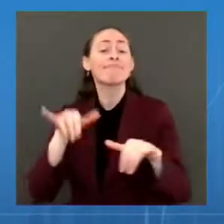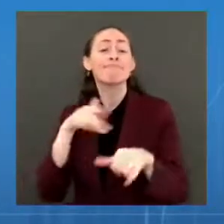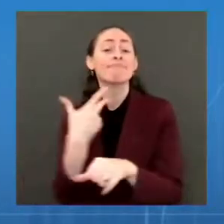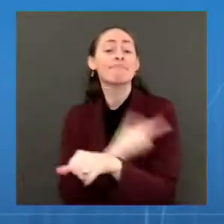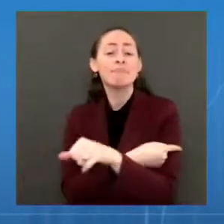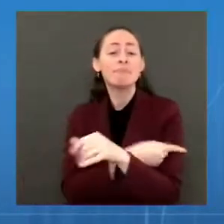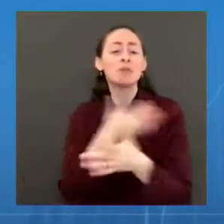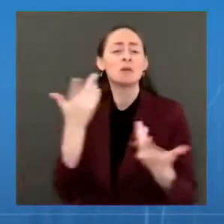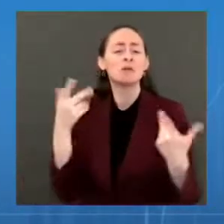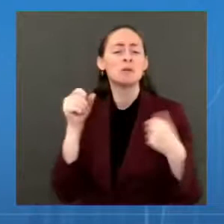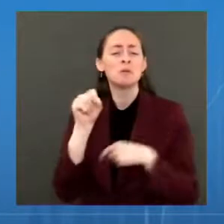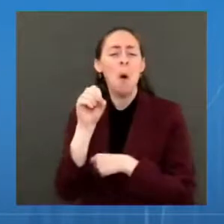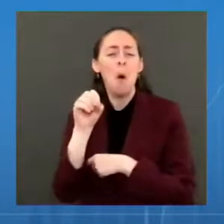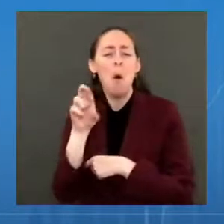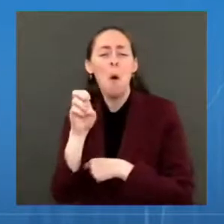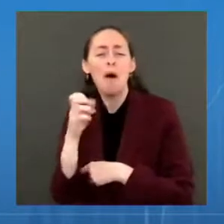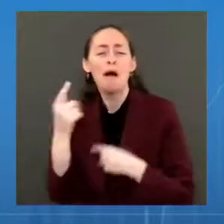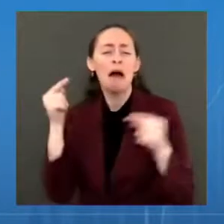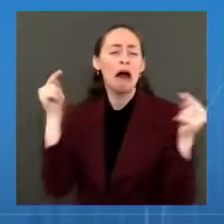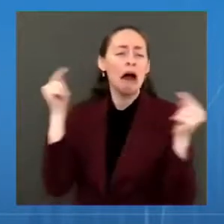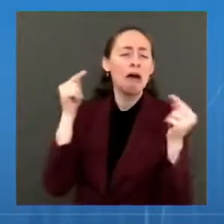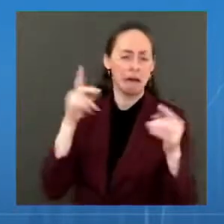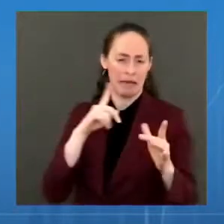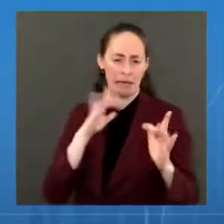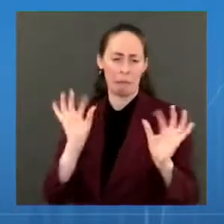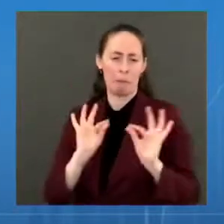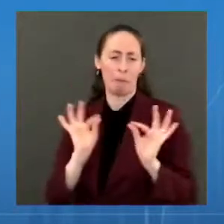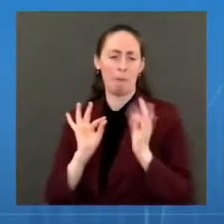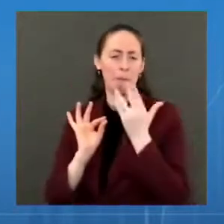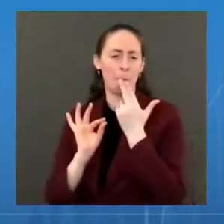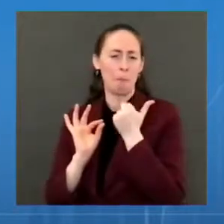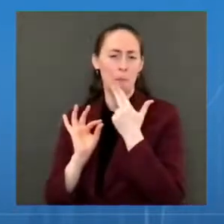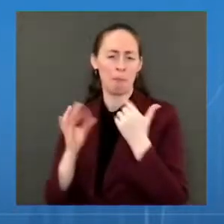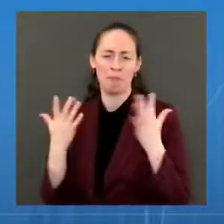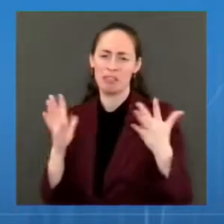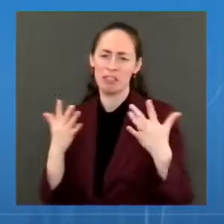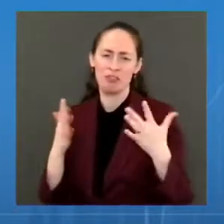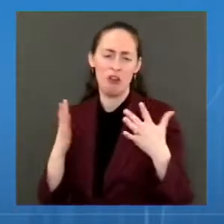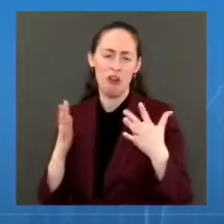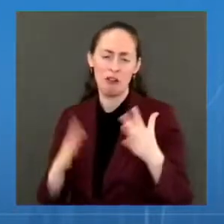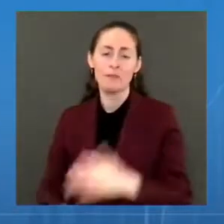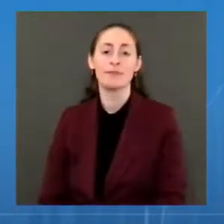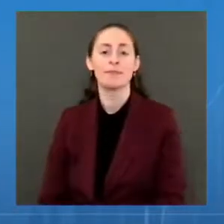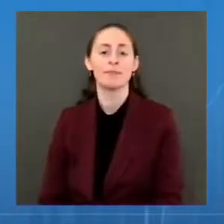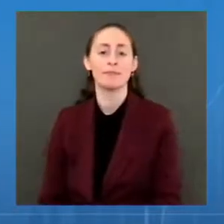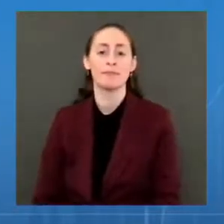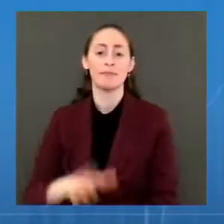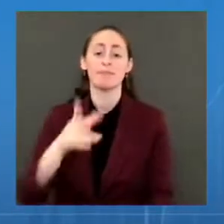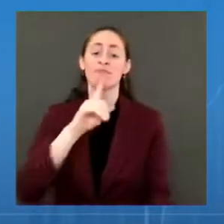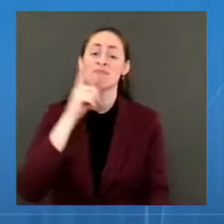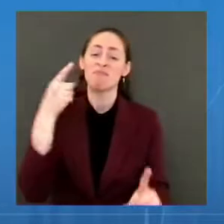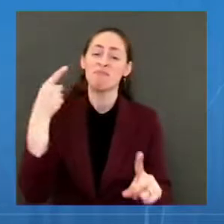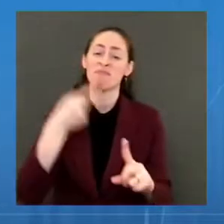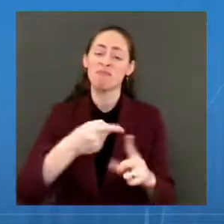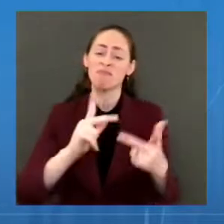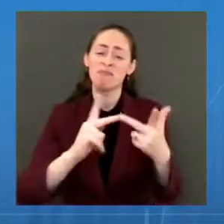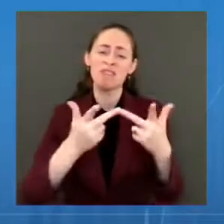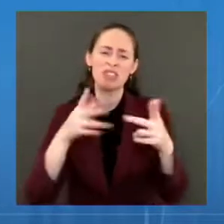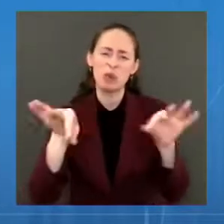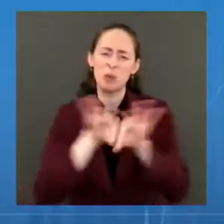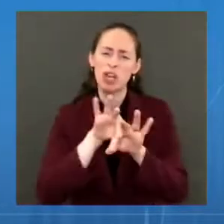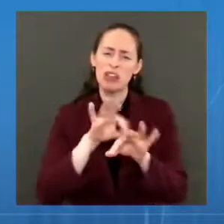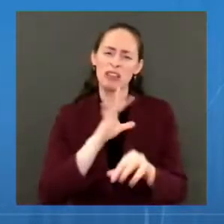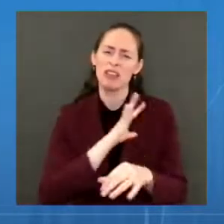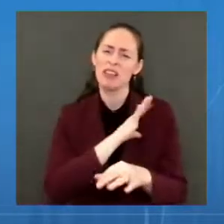This latest CDC action underscores that booster shots are an important public health tool to strengthen our